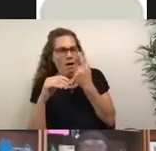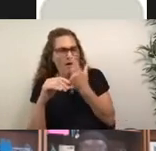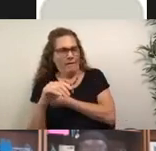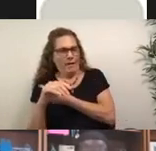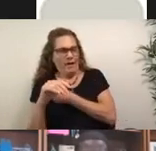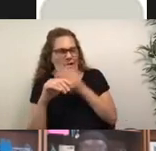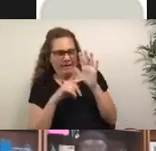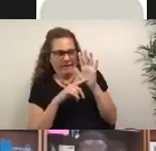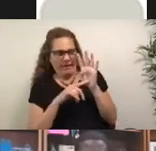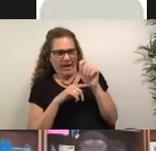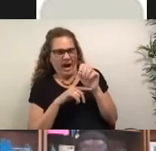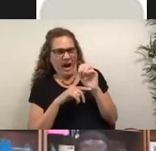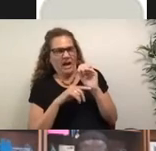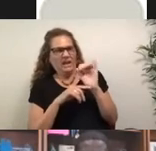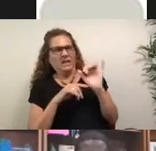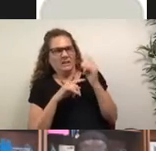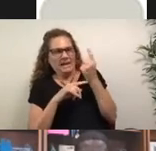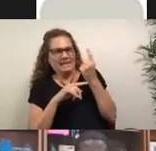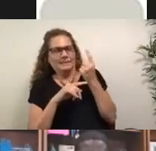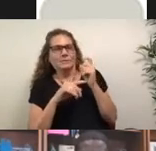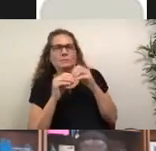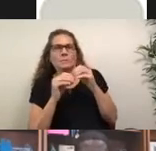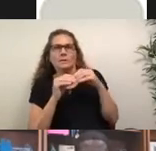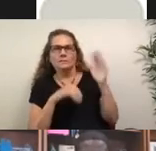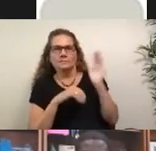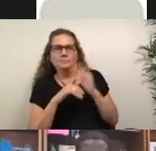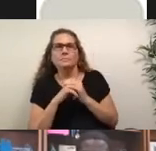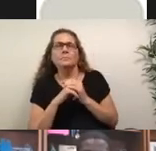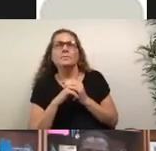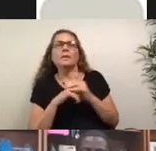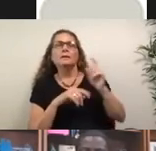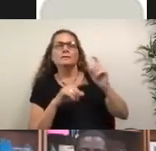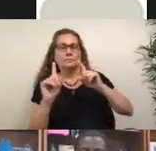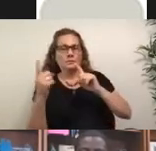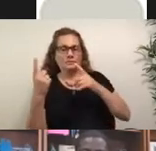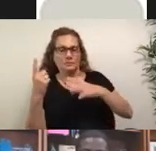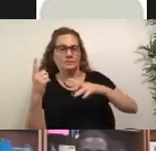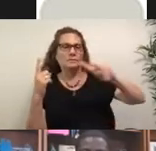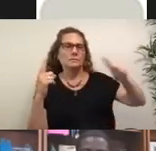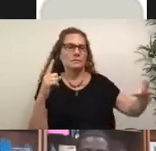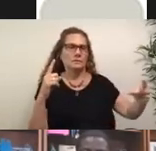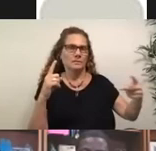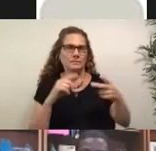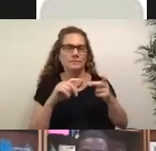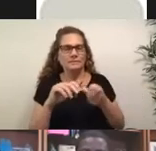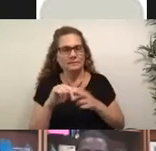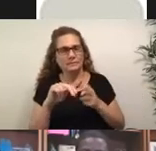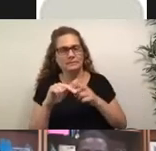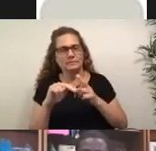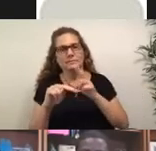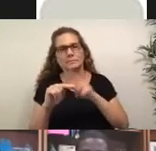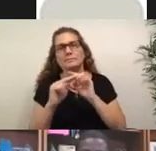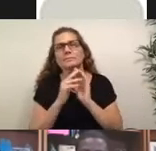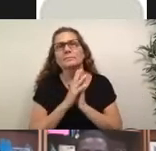received at least 1 dose. But I want us to continue to see those numbers increase. These numbers indicate a